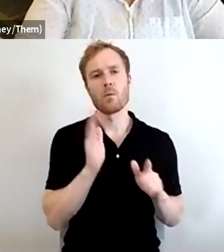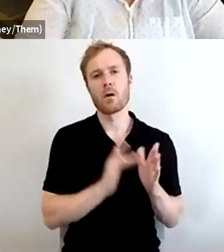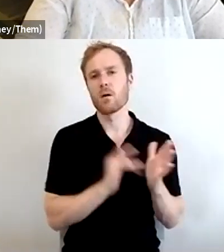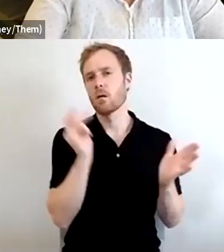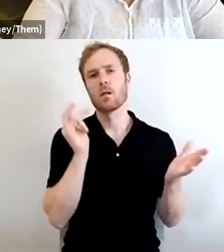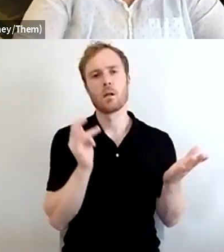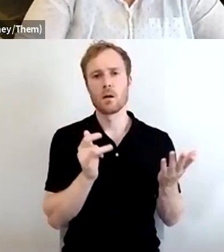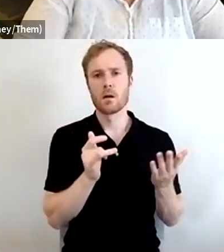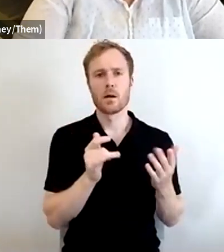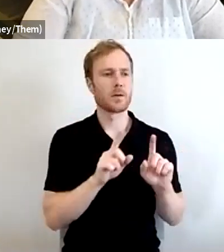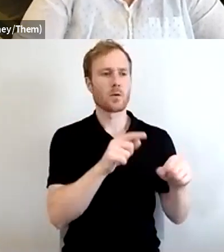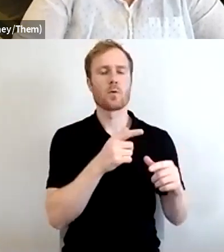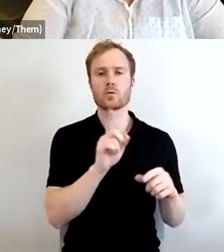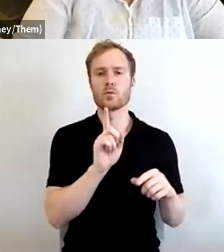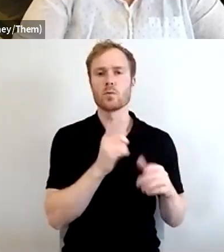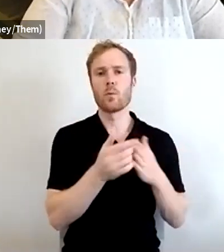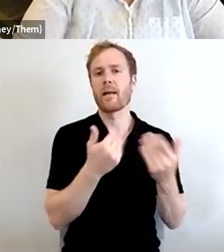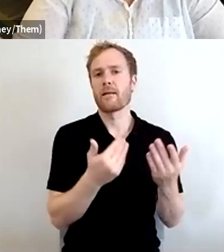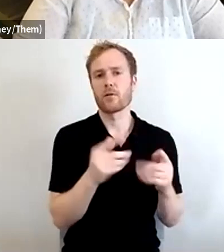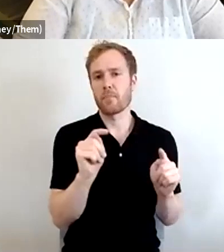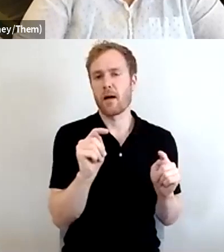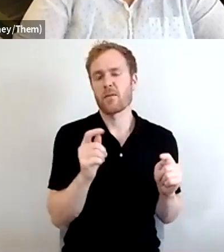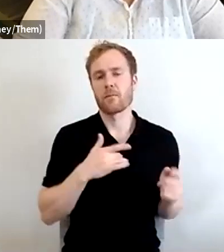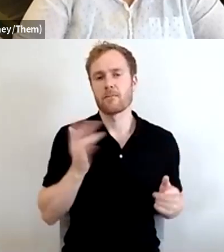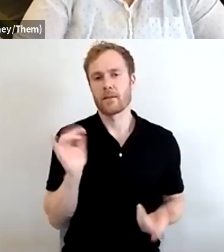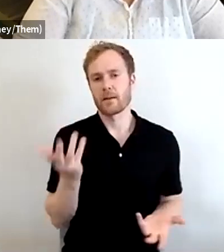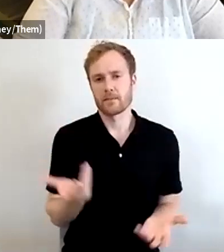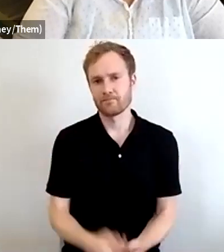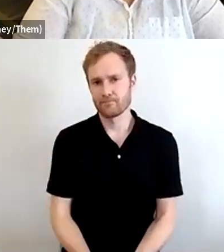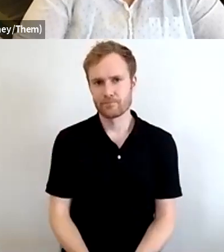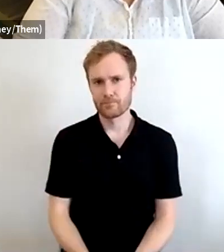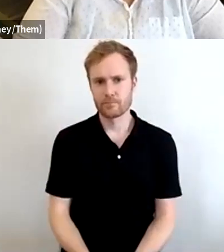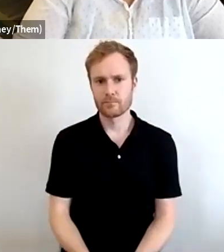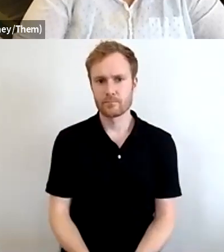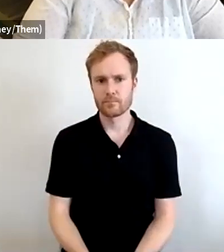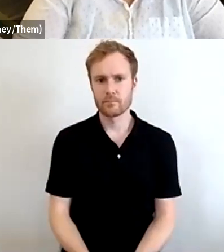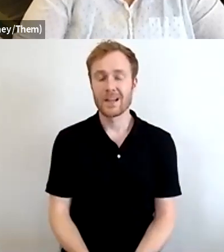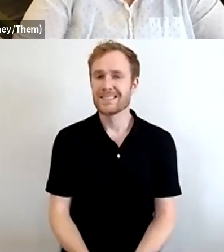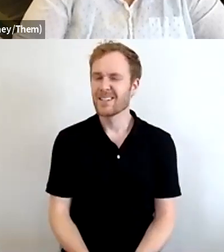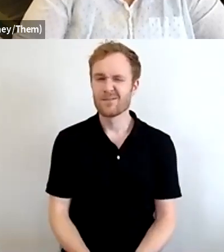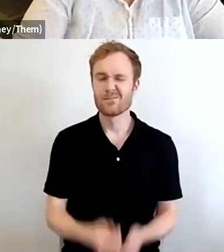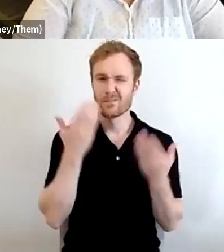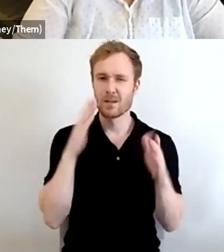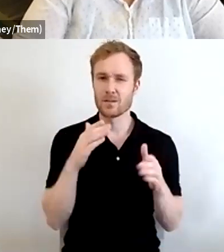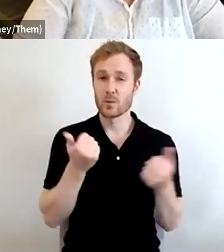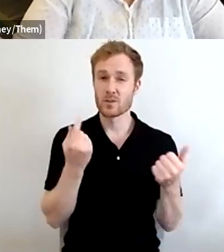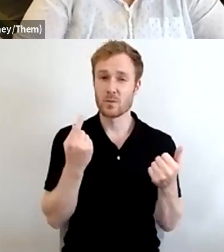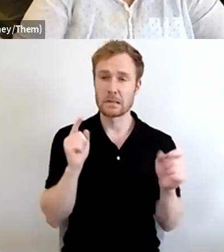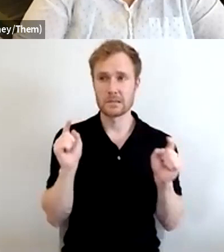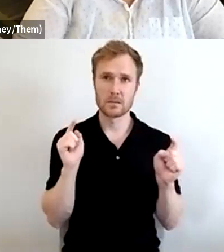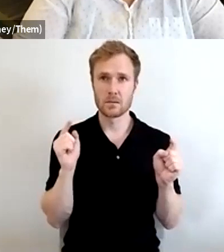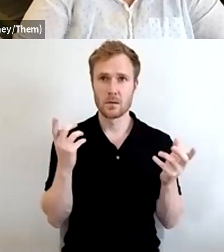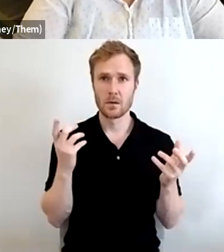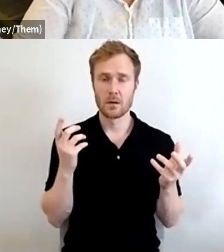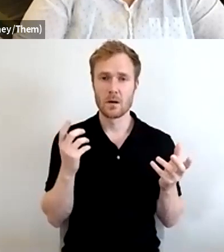felt like it. So I don't know which one, but I feel like there has to